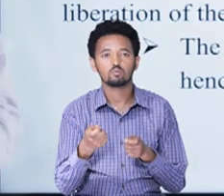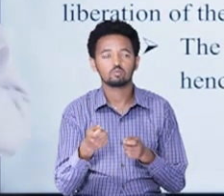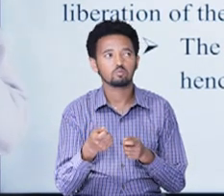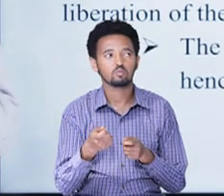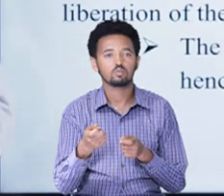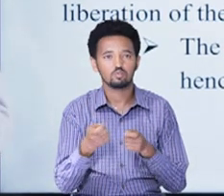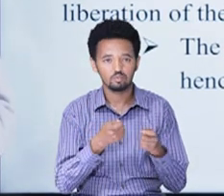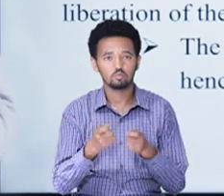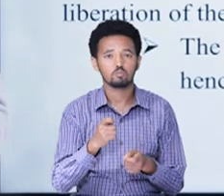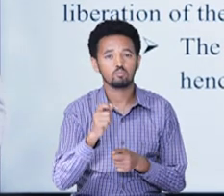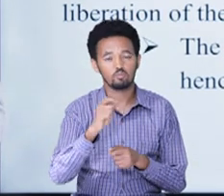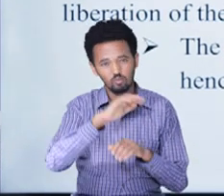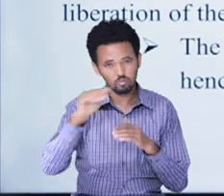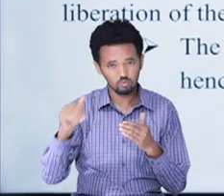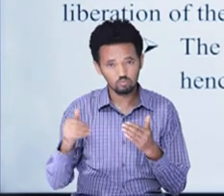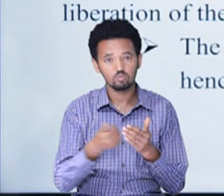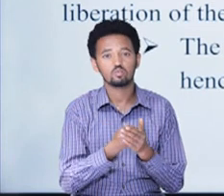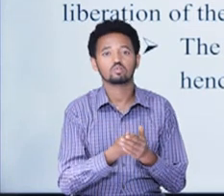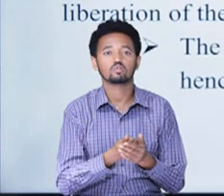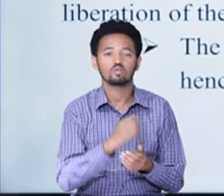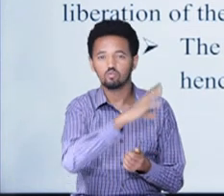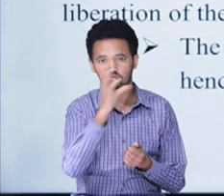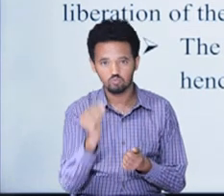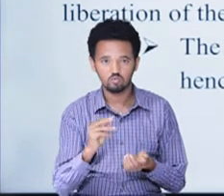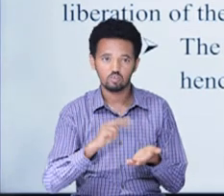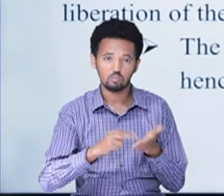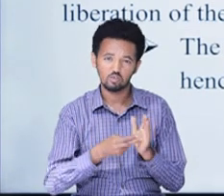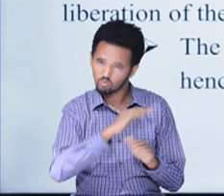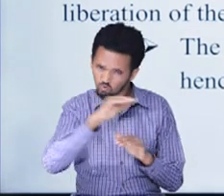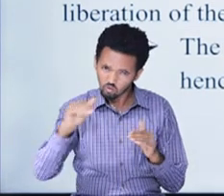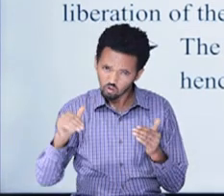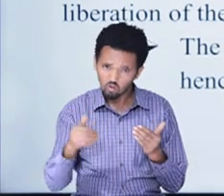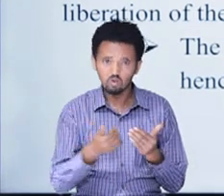word. Pan means all. Pan-Africanism means all African.